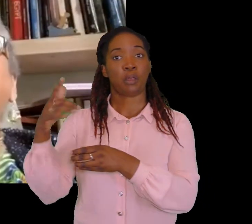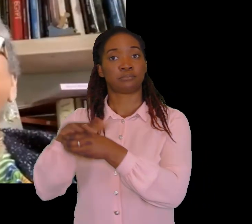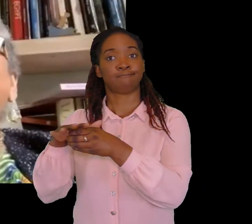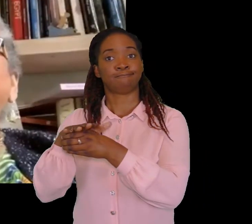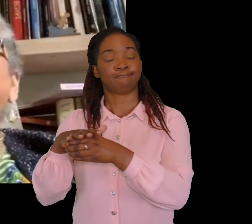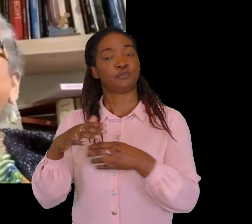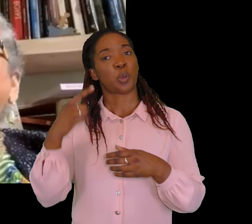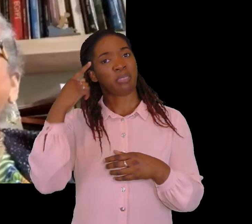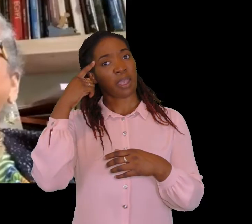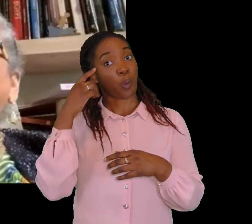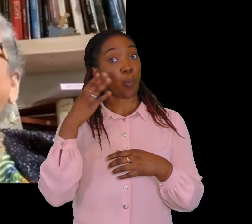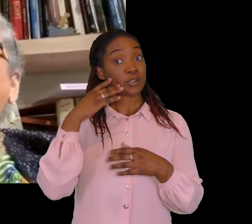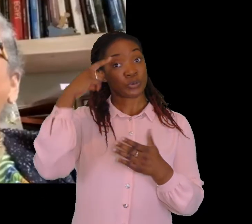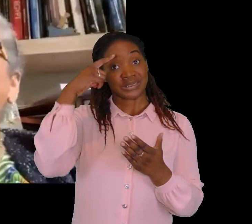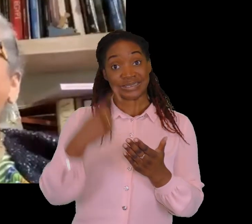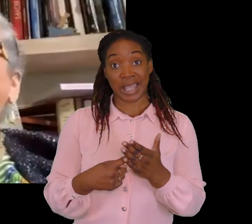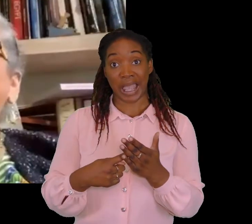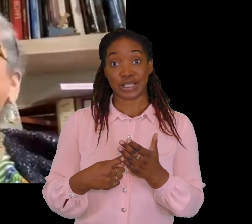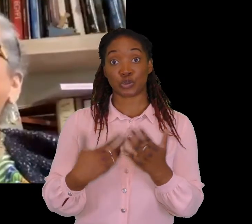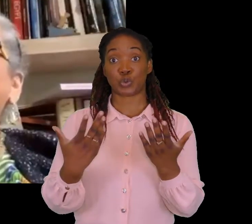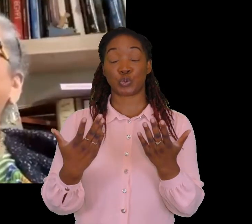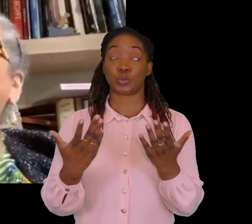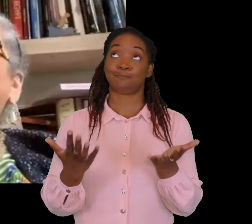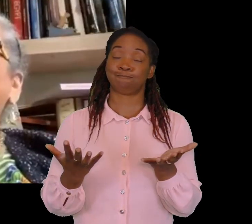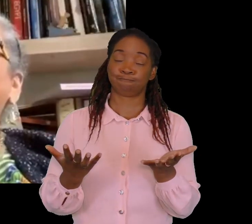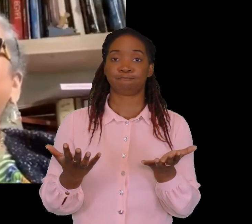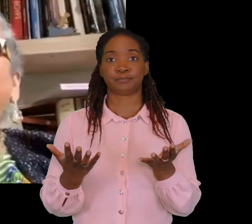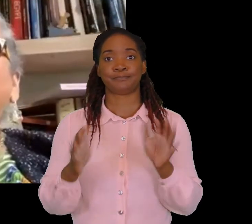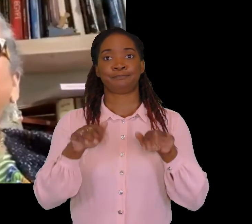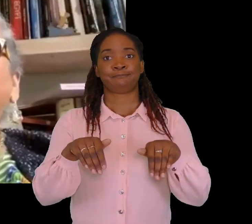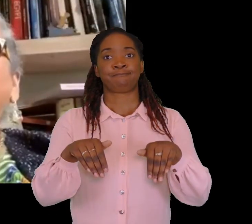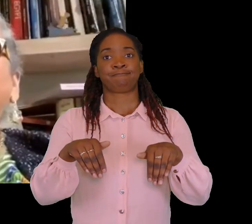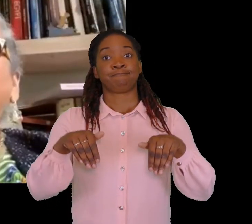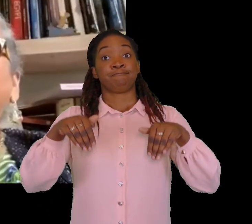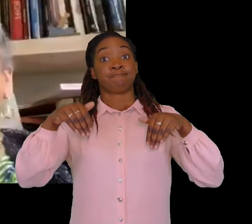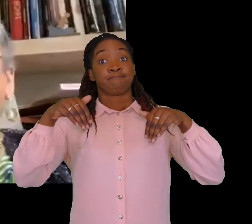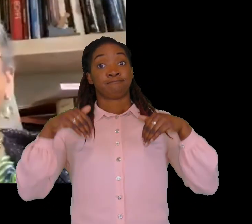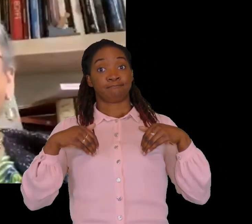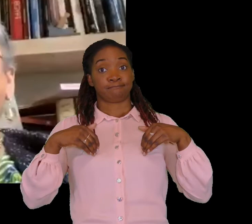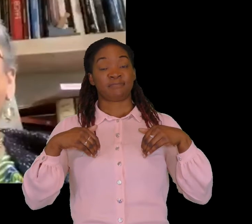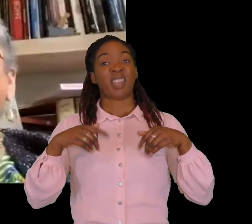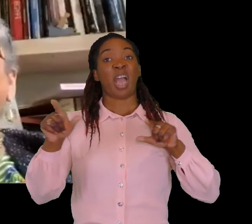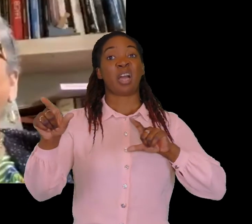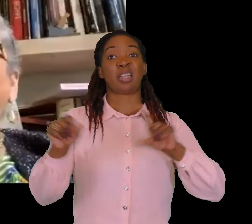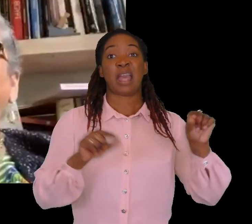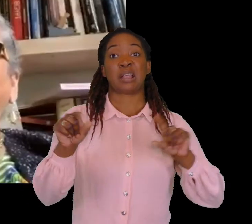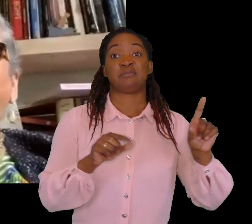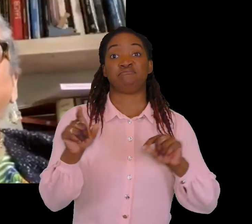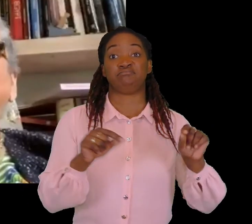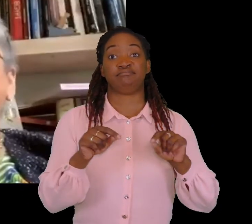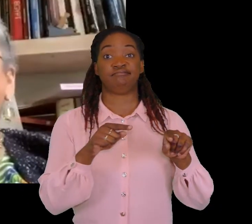I guess once you decided to step away from the collector as